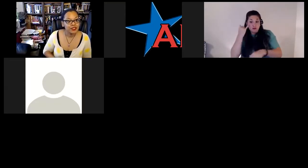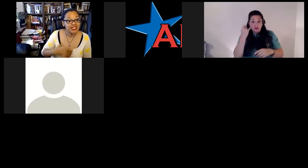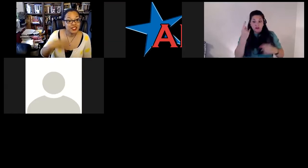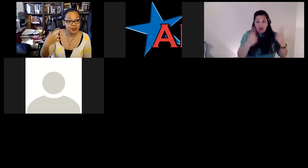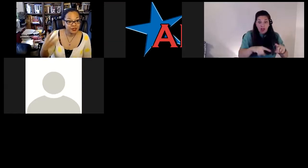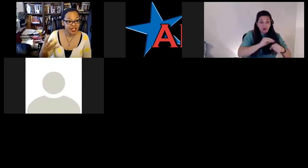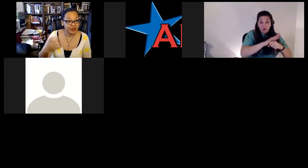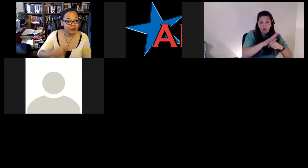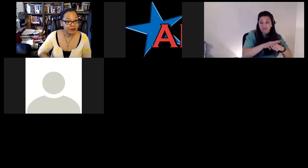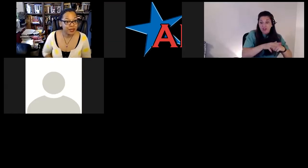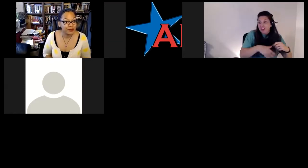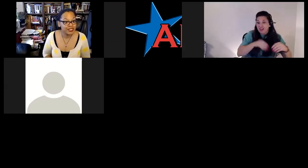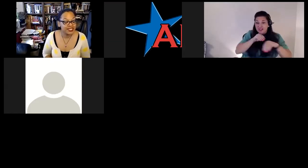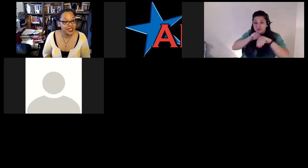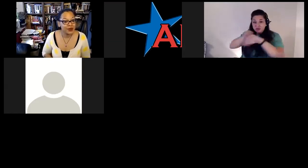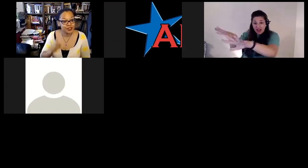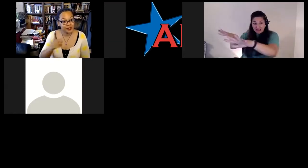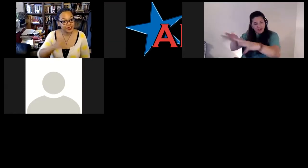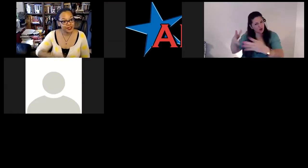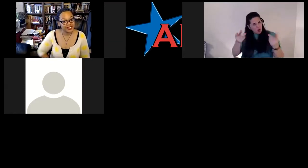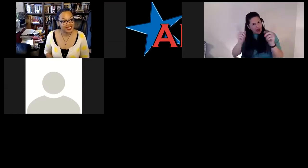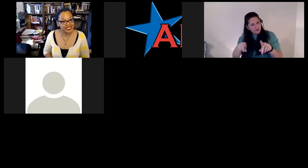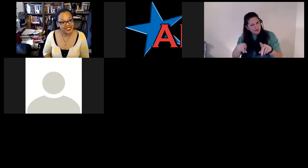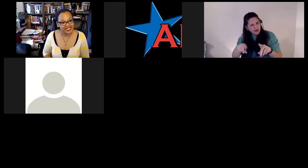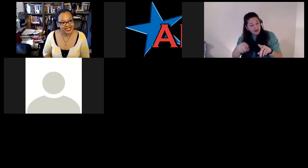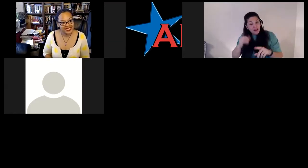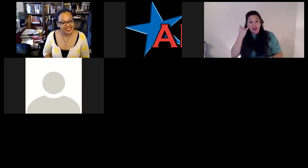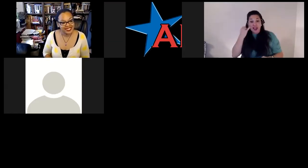So then to go to that group of people and to say, oh, it's your fault,